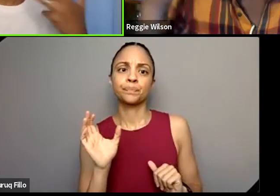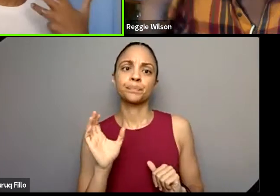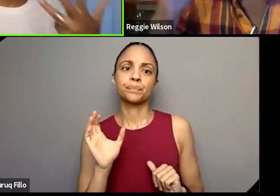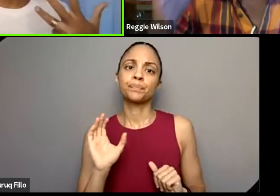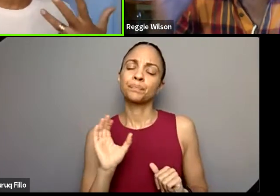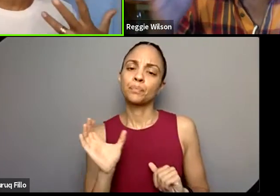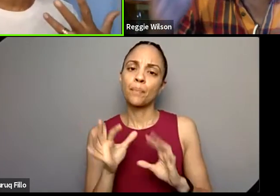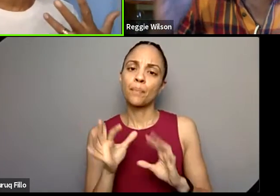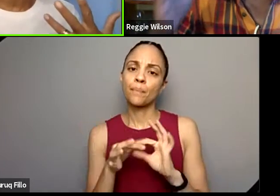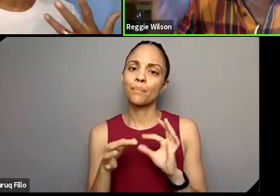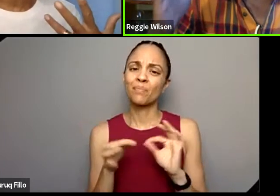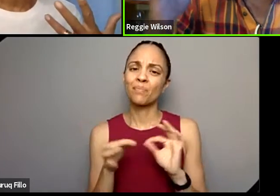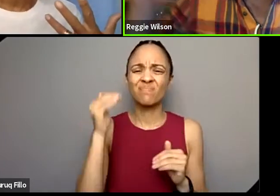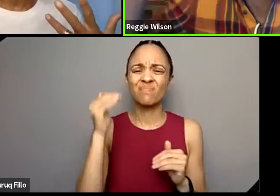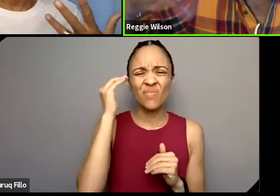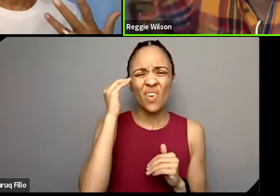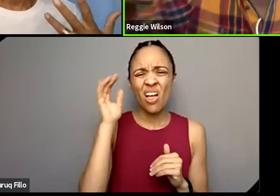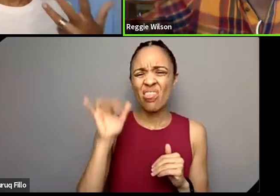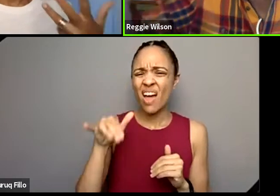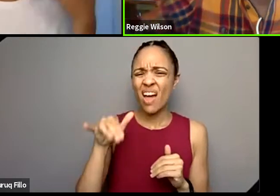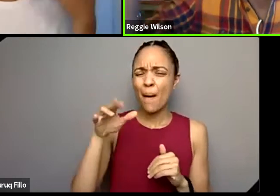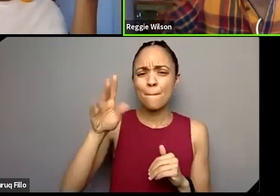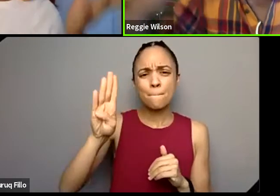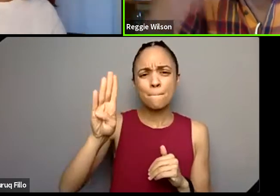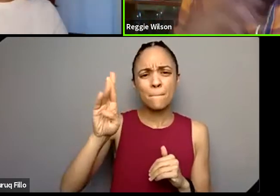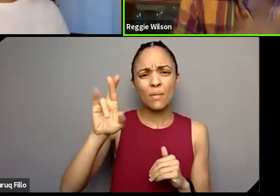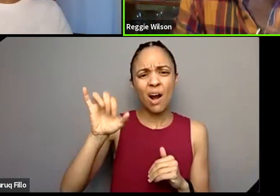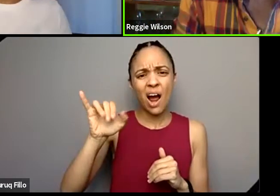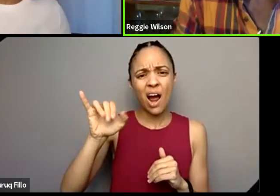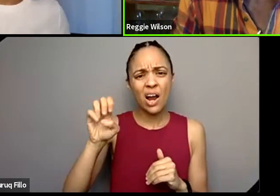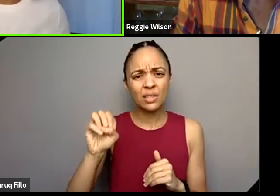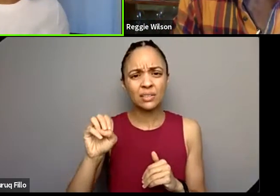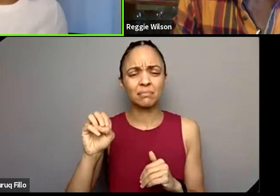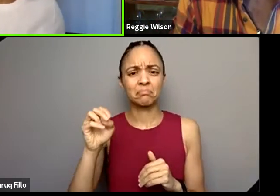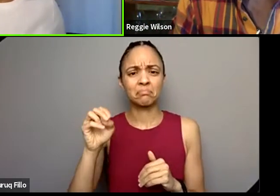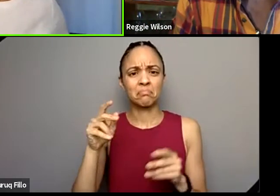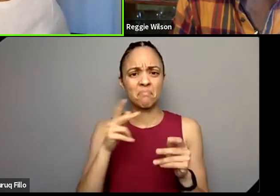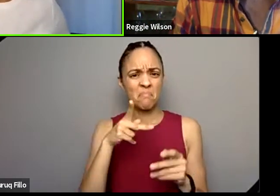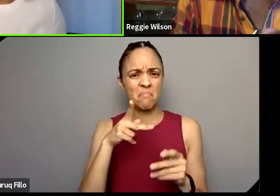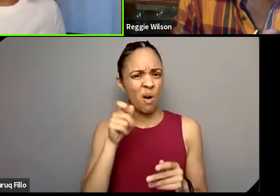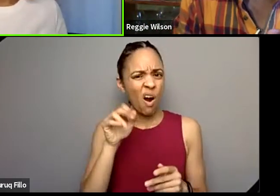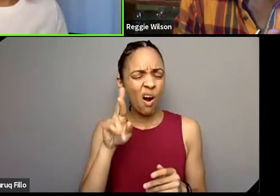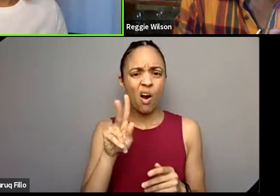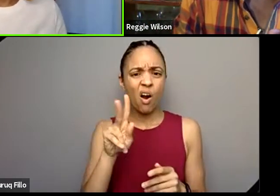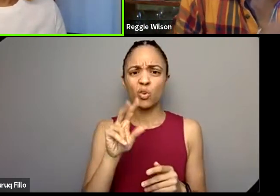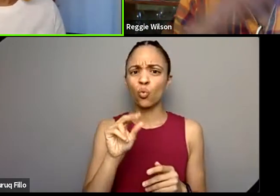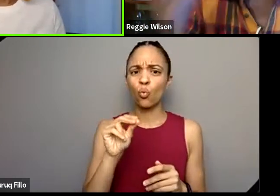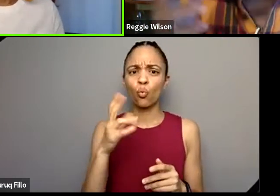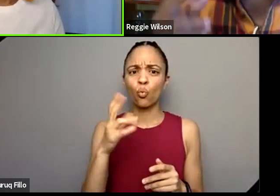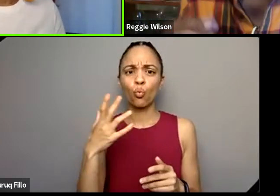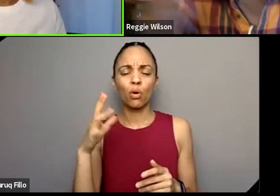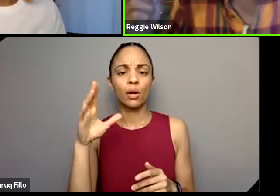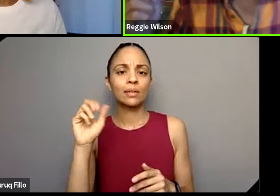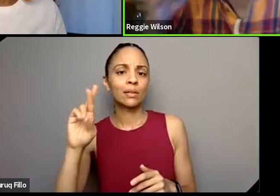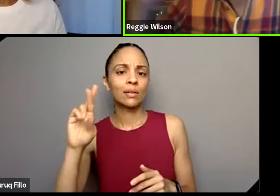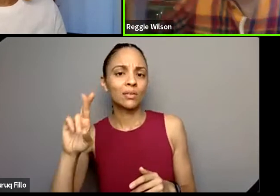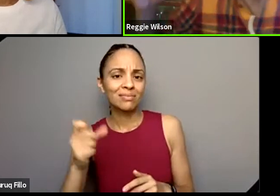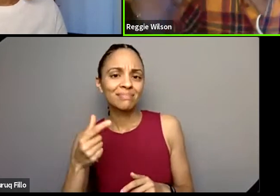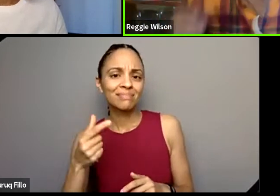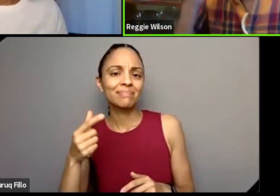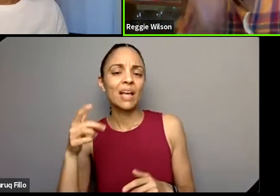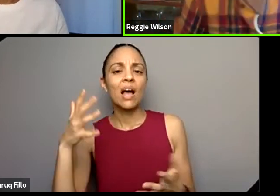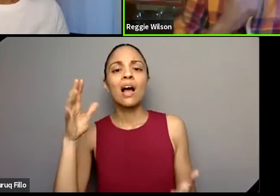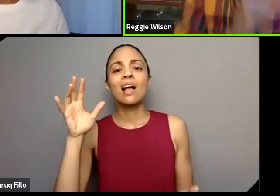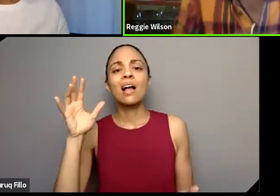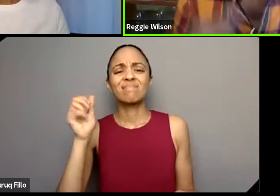not Bryant Park. The one with the water. Park, you know, when they have the big concert. Yeah, okay, yeah. So Summer Stage, Stage, and it was some African concert, and we saw each